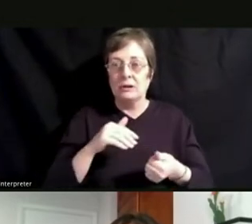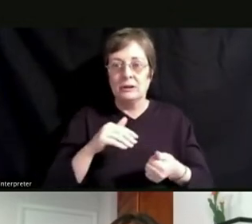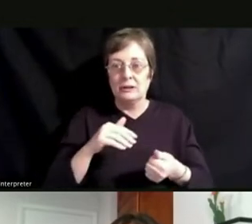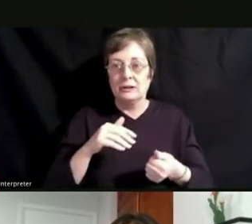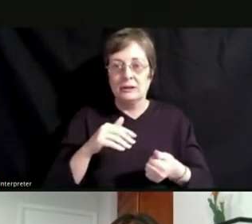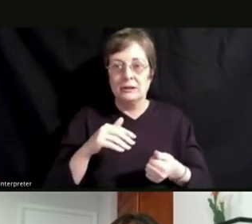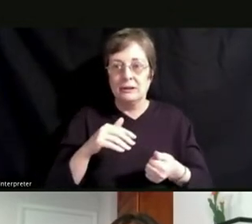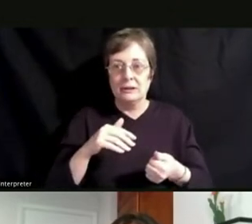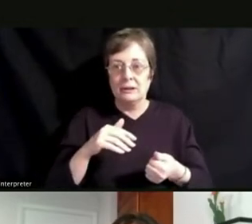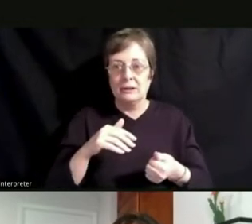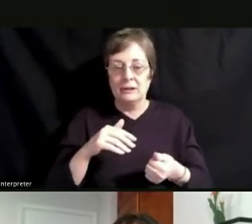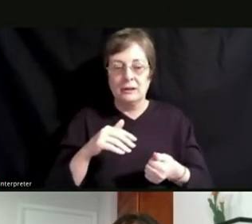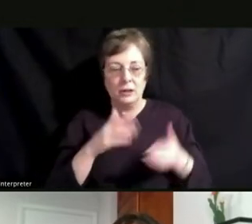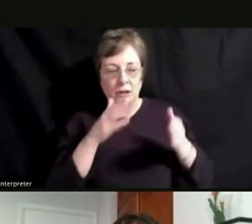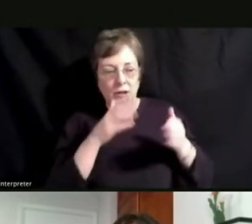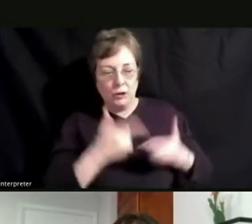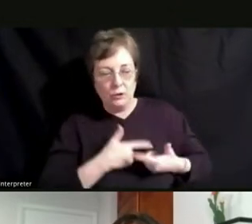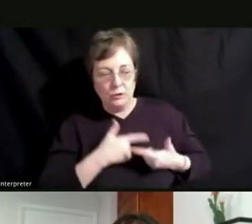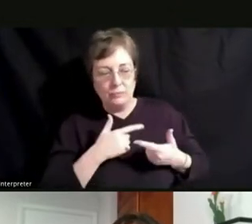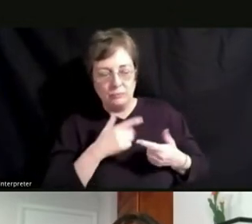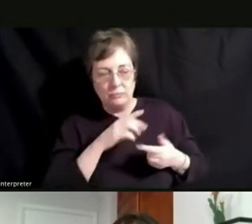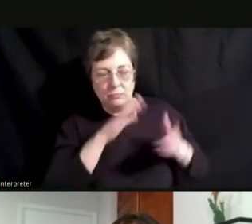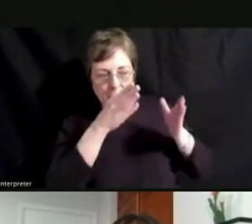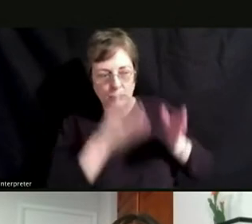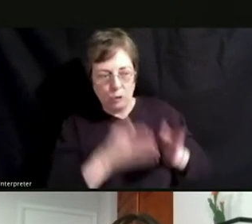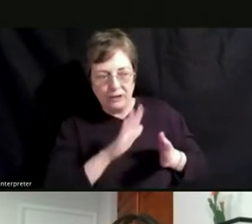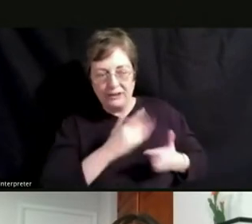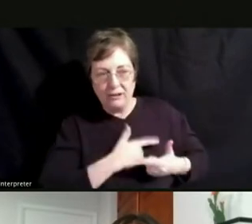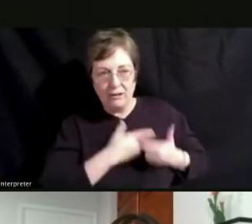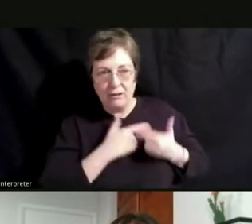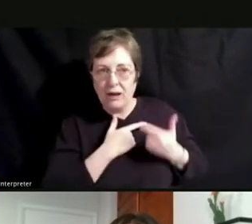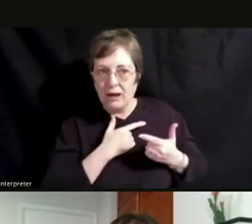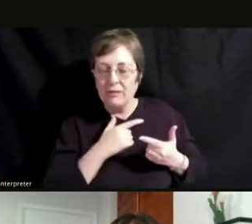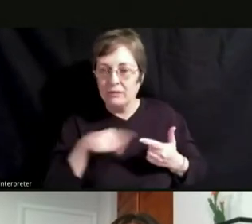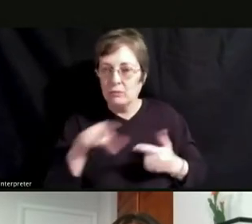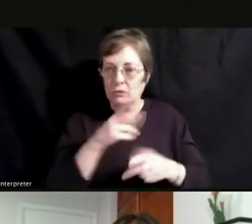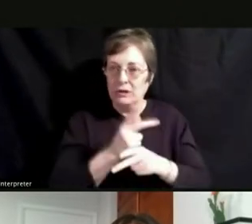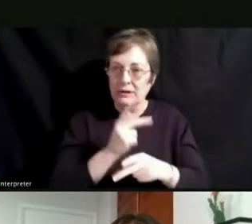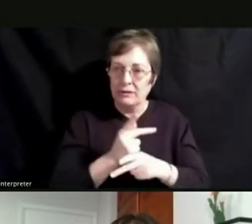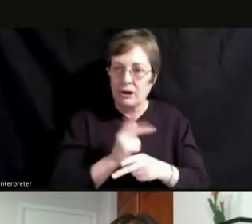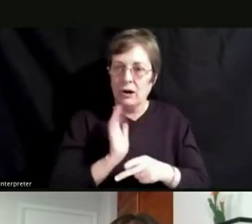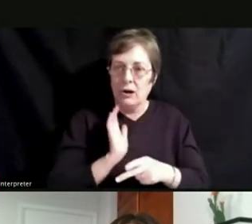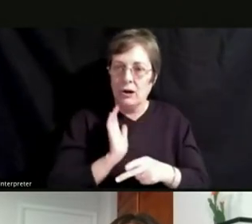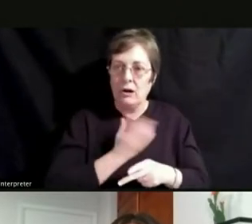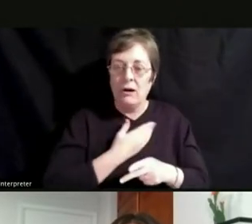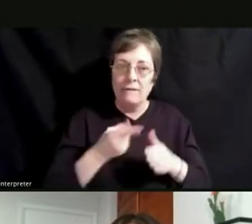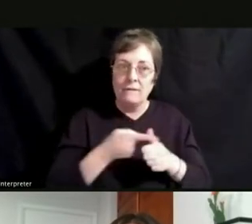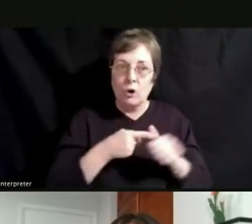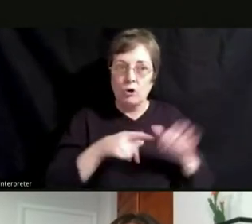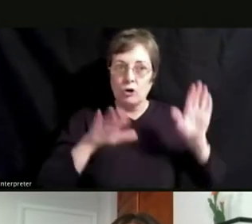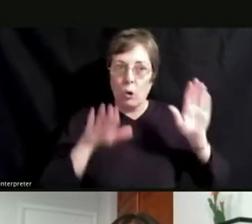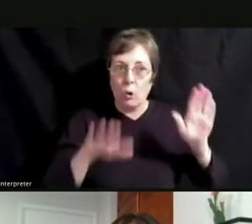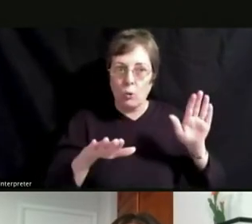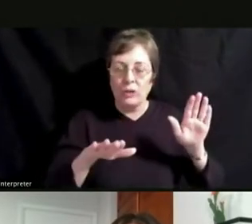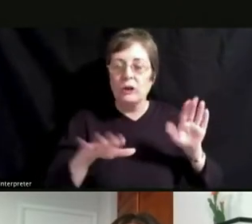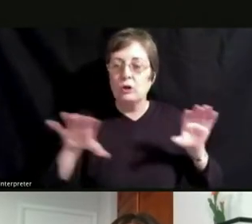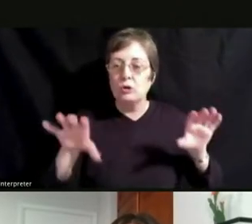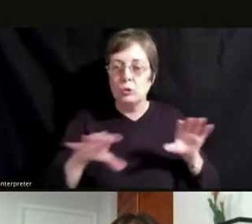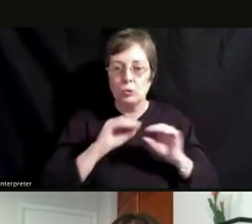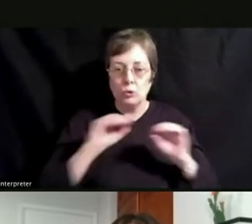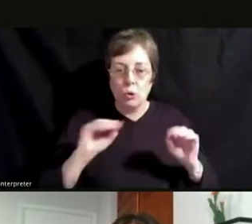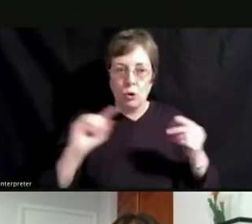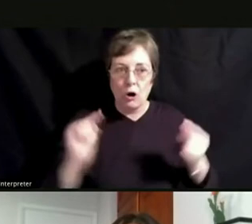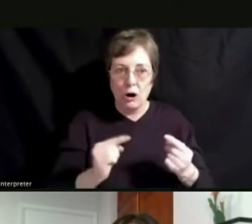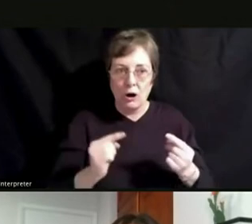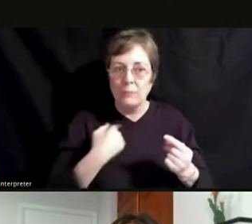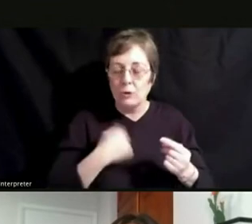you have that person's life in your hands, and the first oath we take is to not do any harm. And so you take that very seriously in terms of